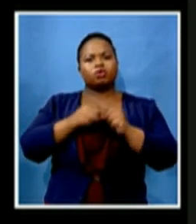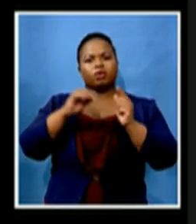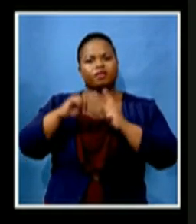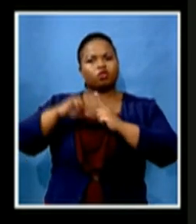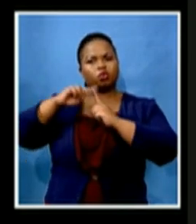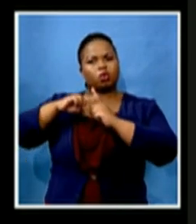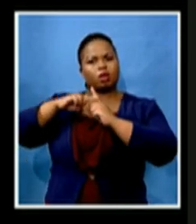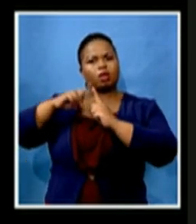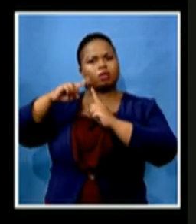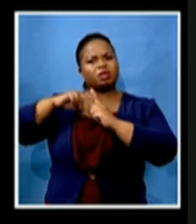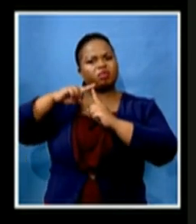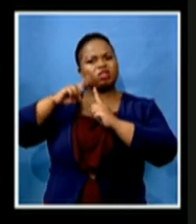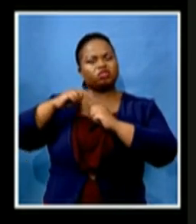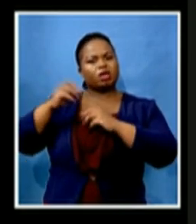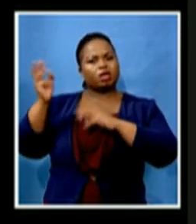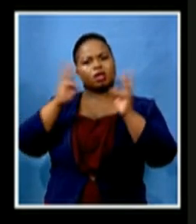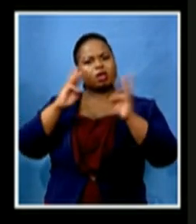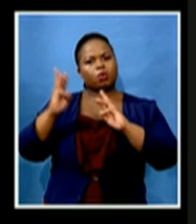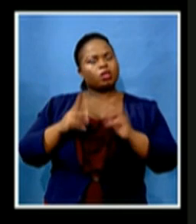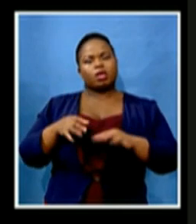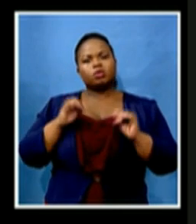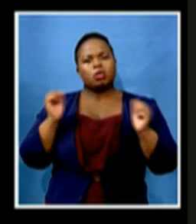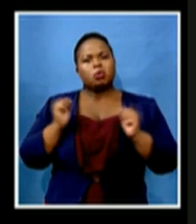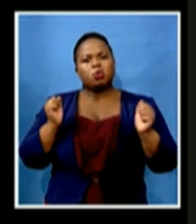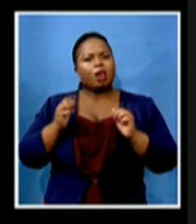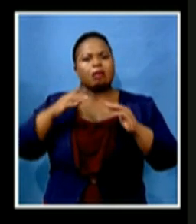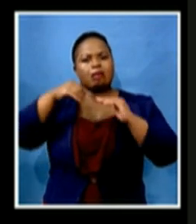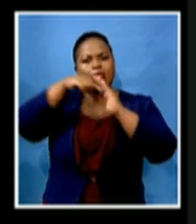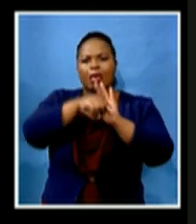Look at our numbers, right? 3 deaths,